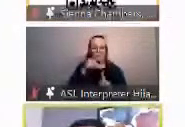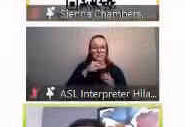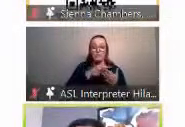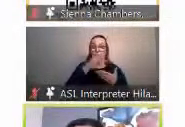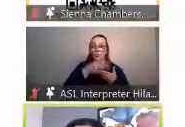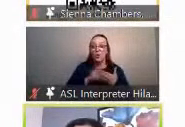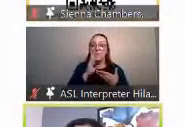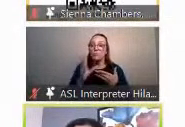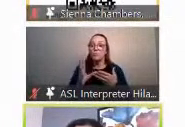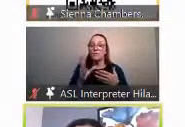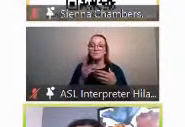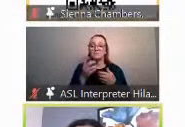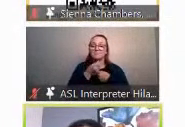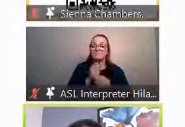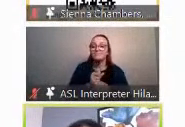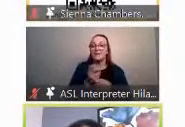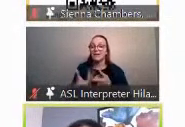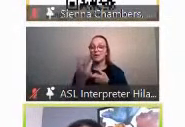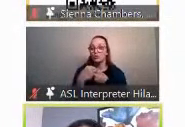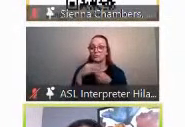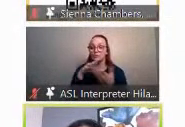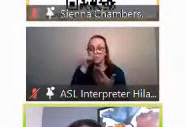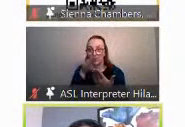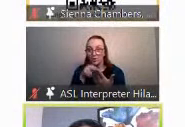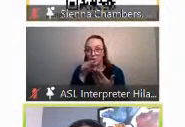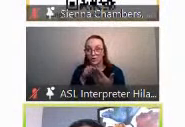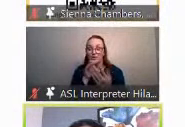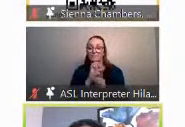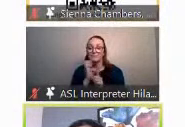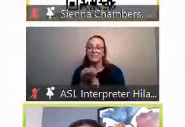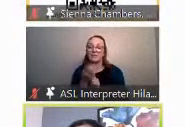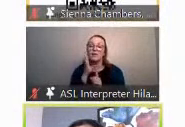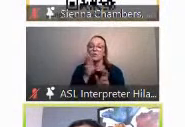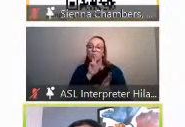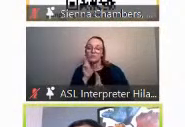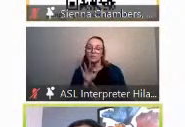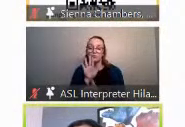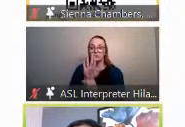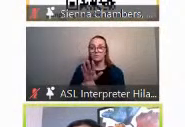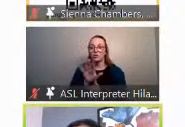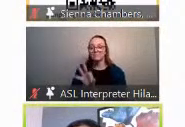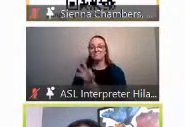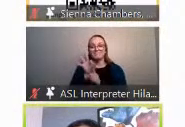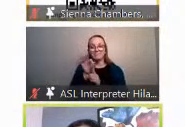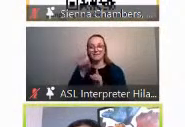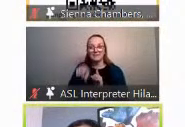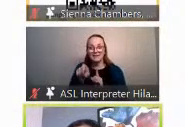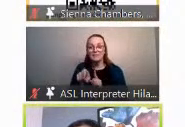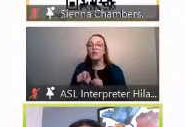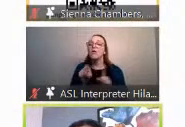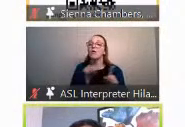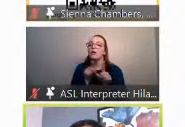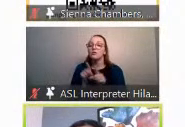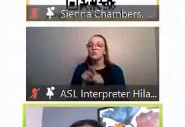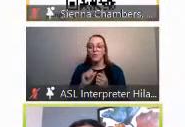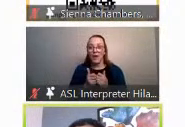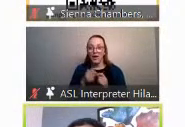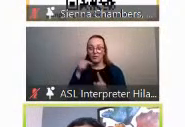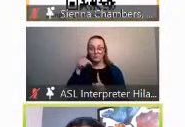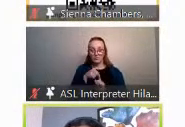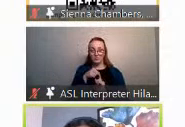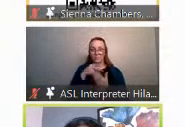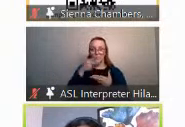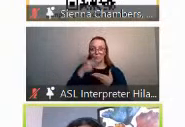learning environments that are responsive to the children's unique needs, and the ways in which the program can create